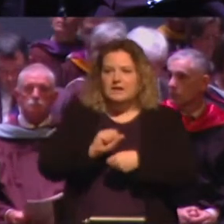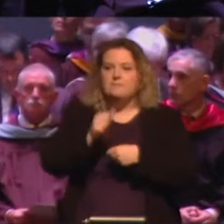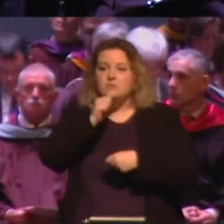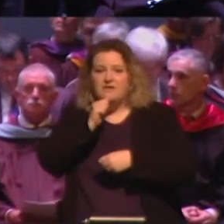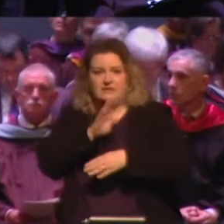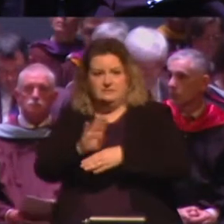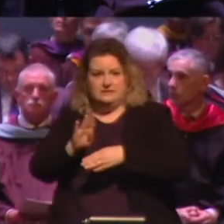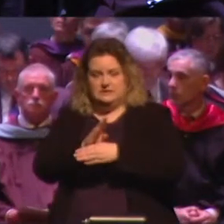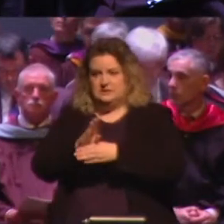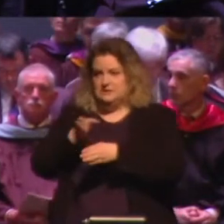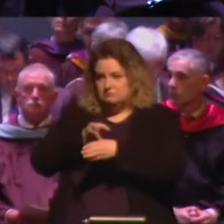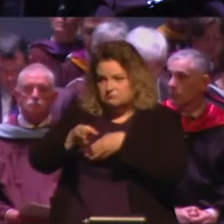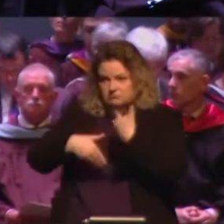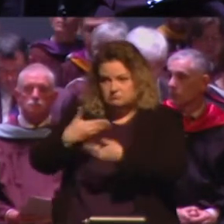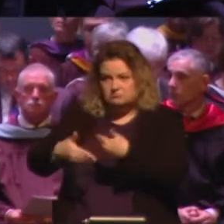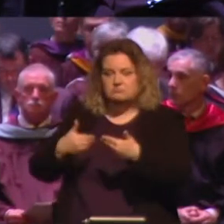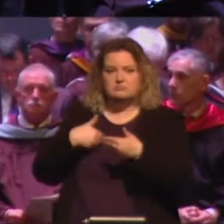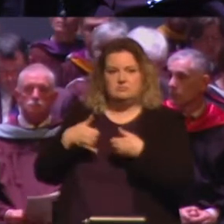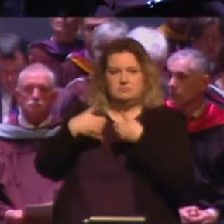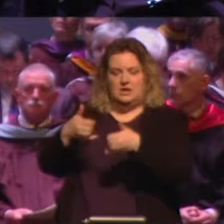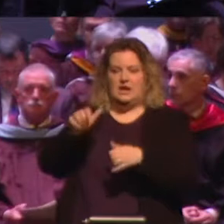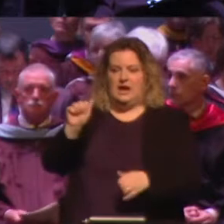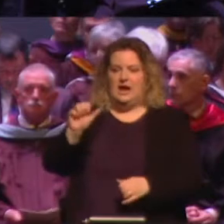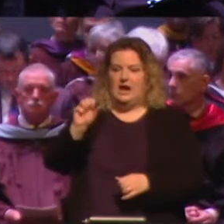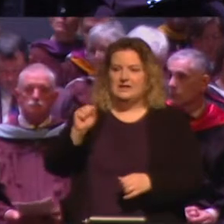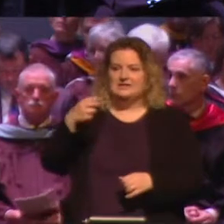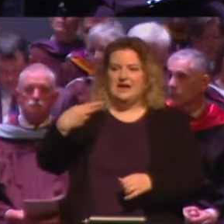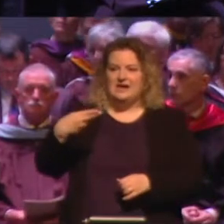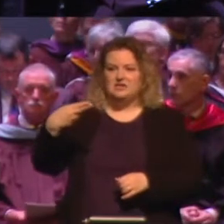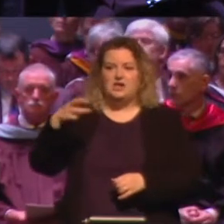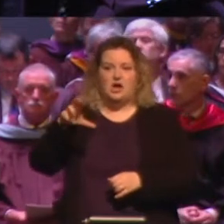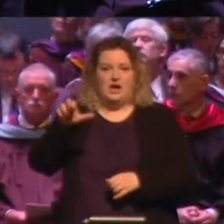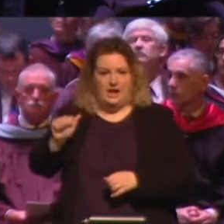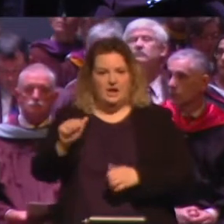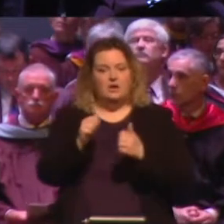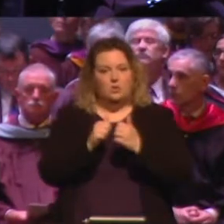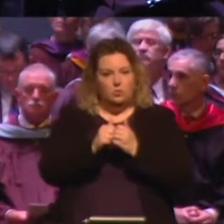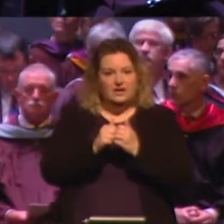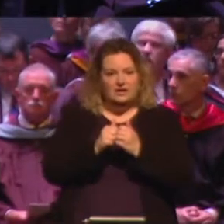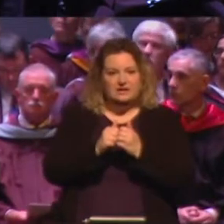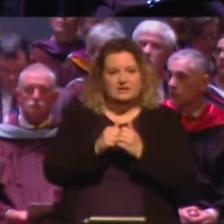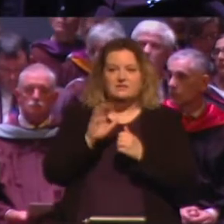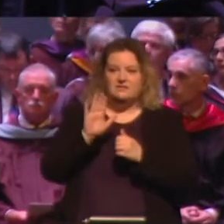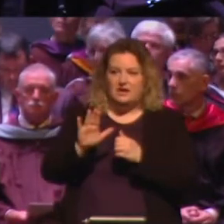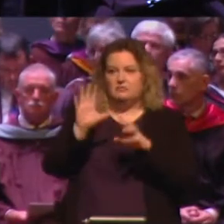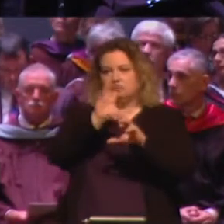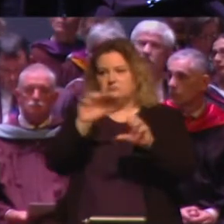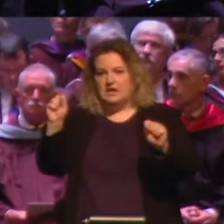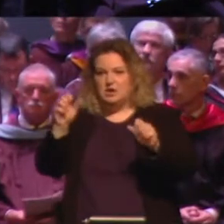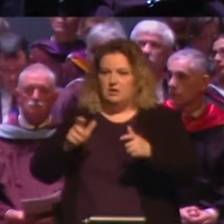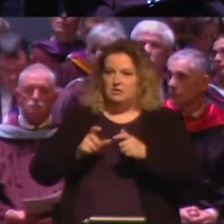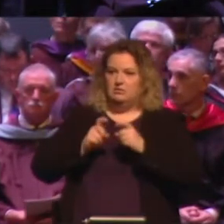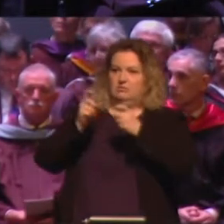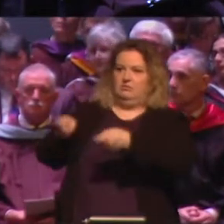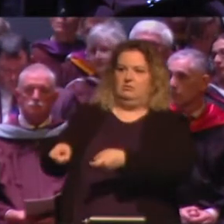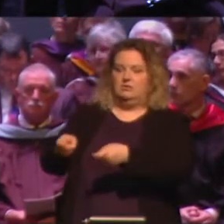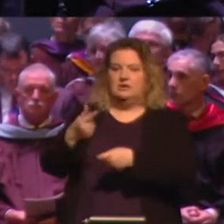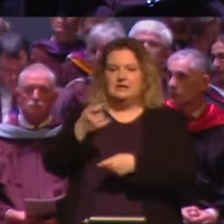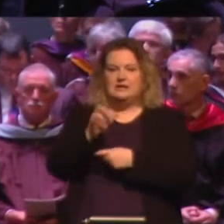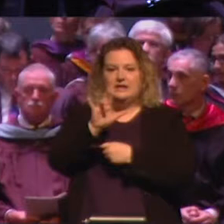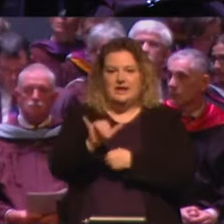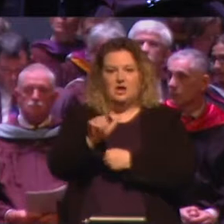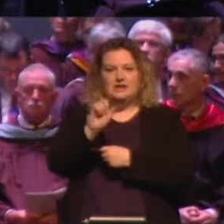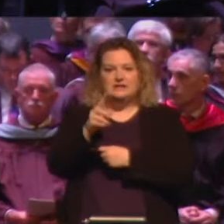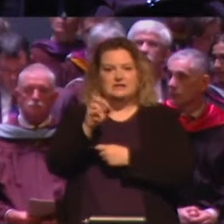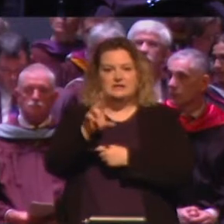Dr. Williamson was honored by ASHHRA with the inaugural Gary Williams Leadership